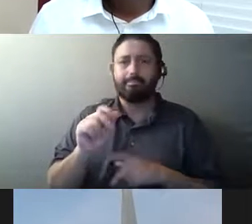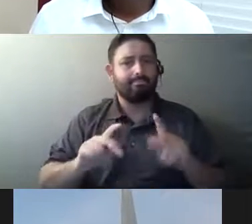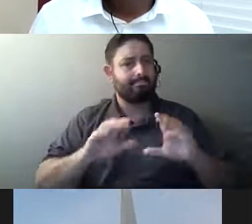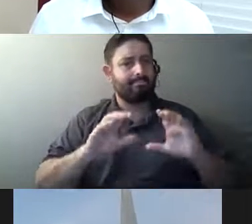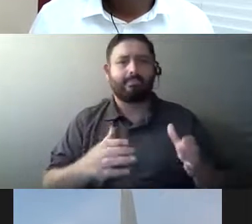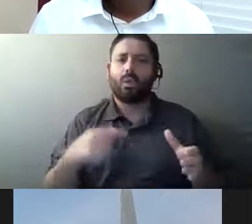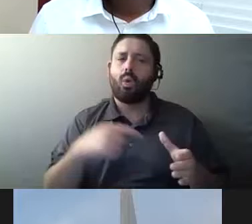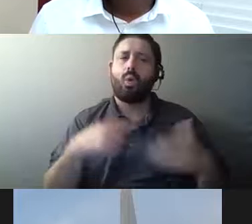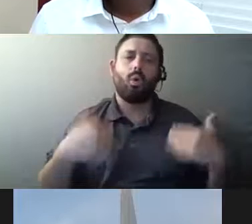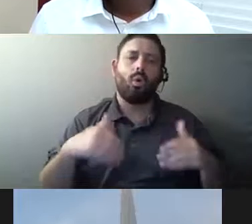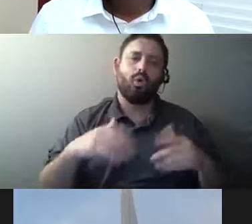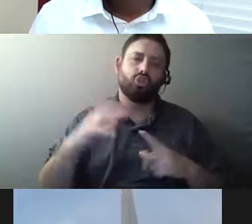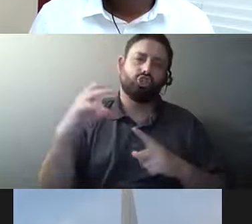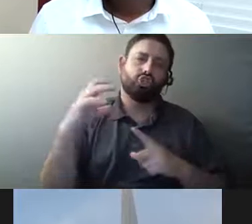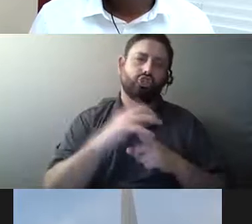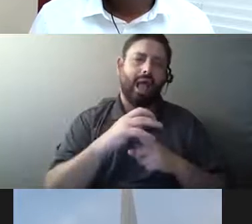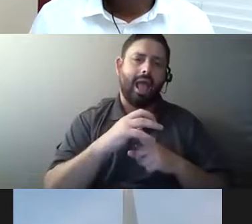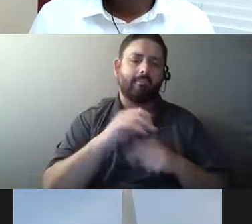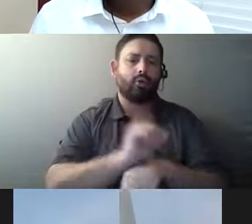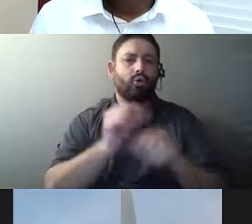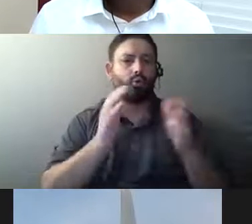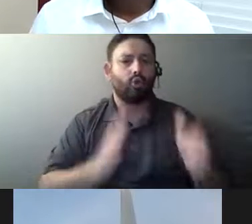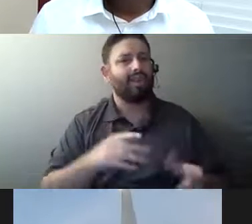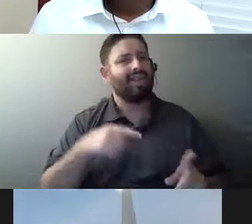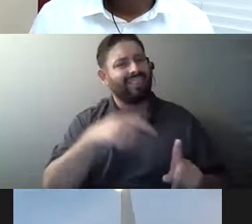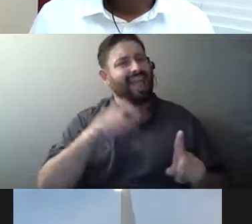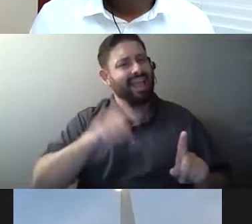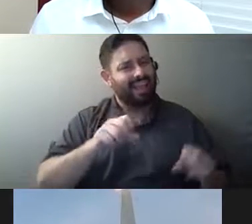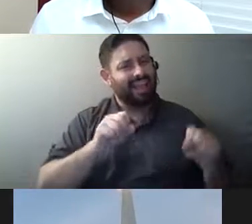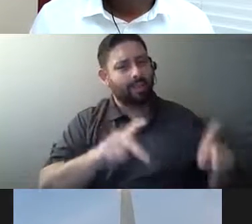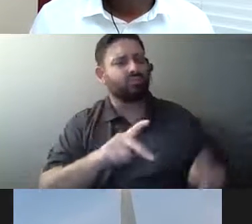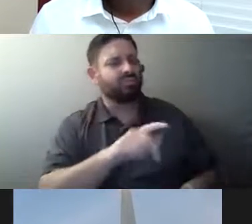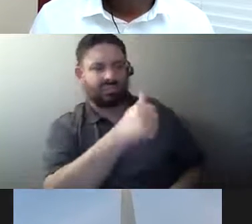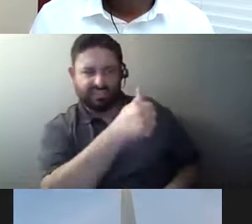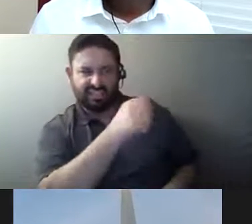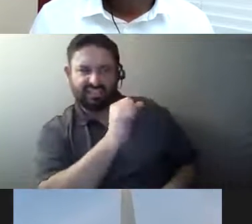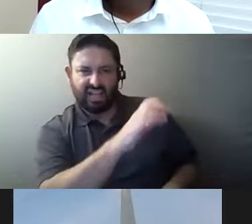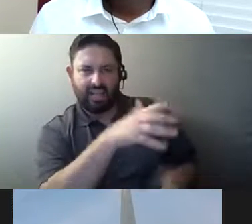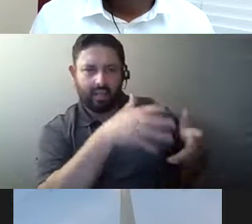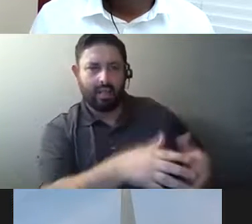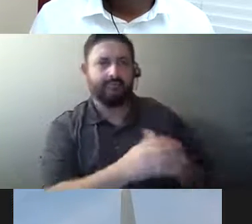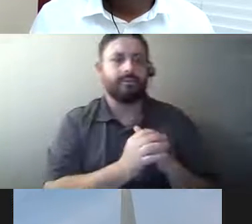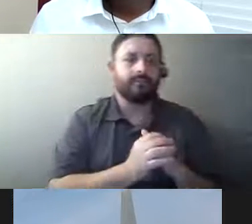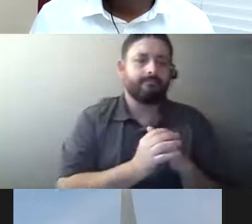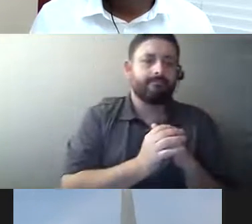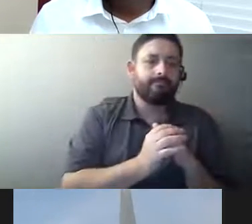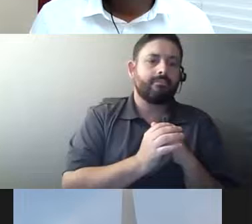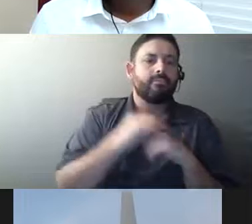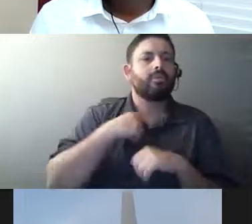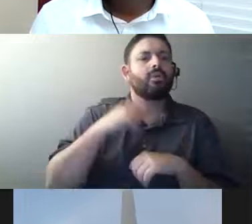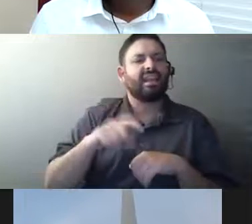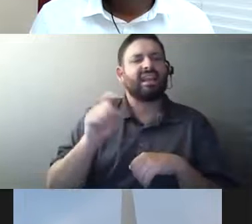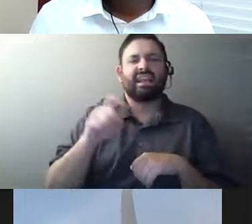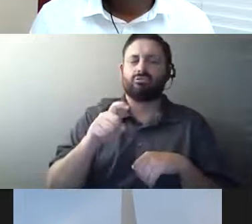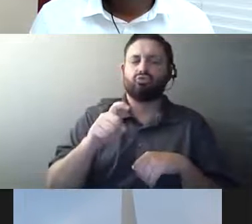are excellent workers. 10 They seconds. need opportunity. And we need to expand